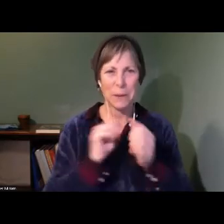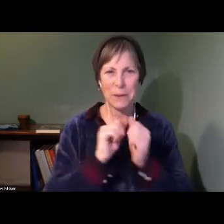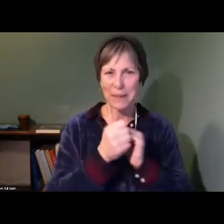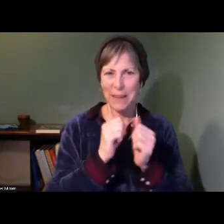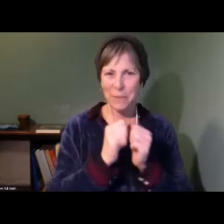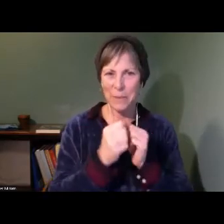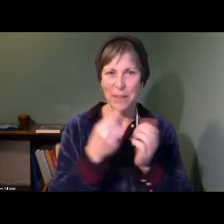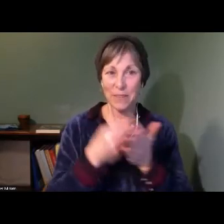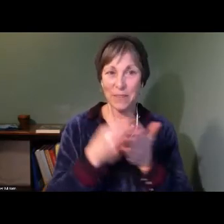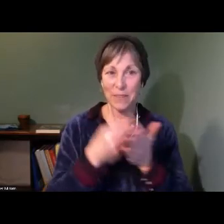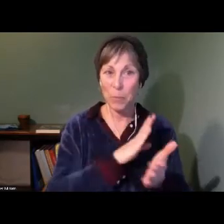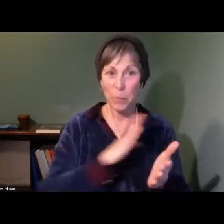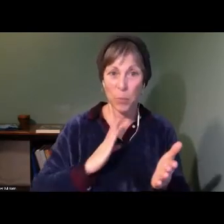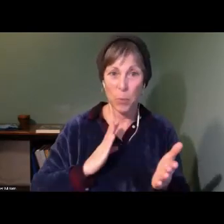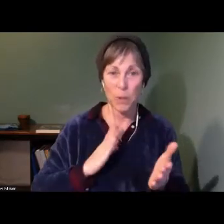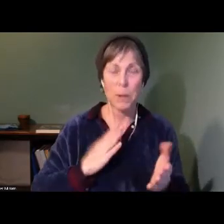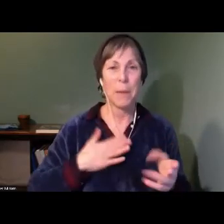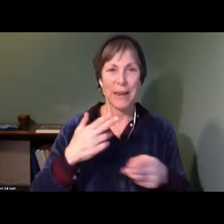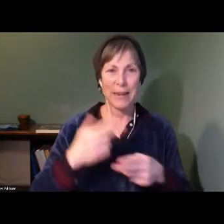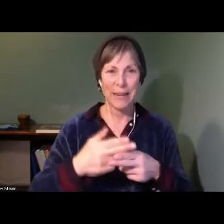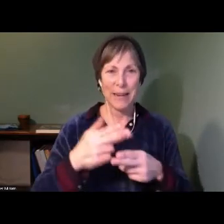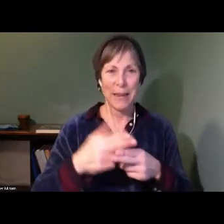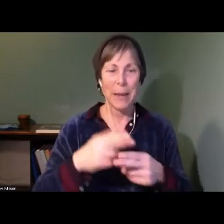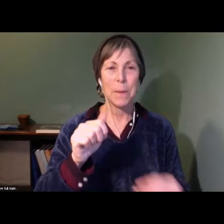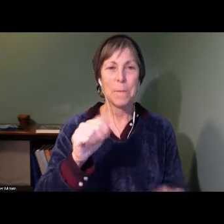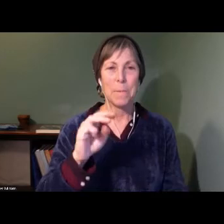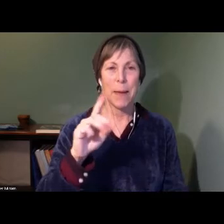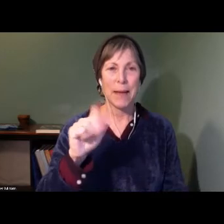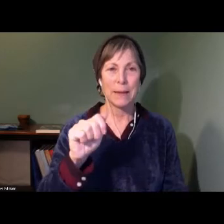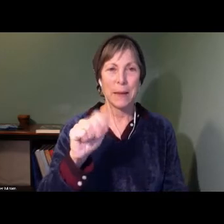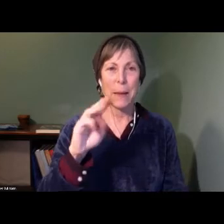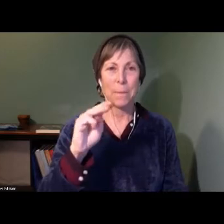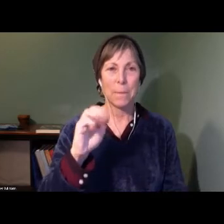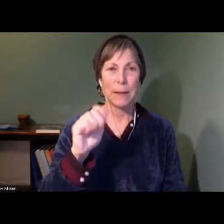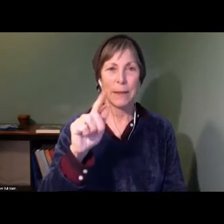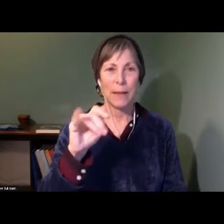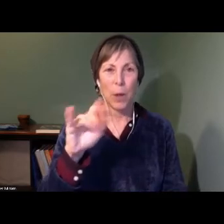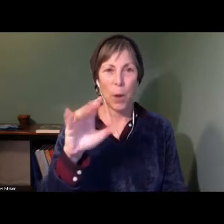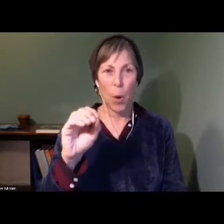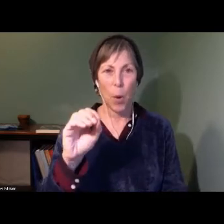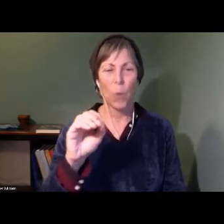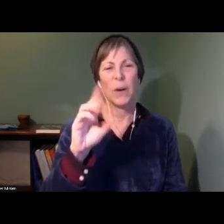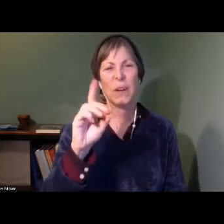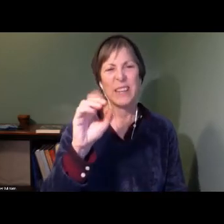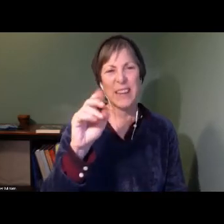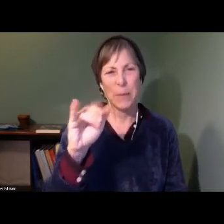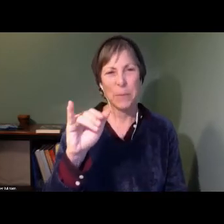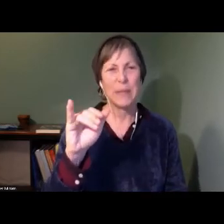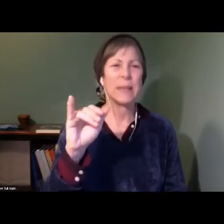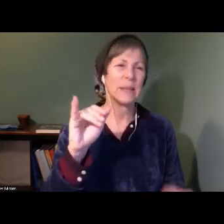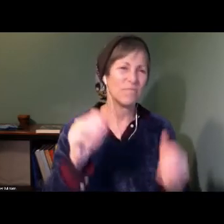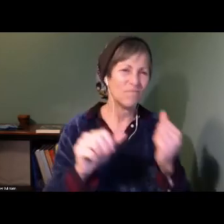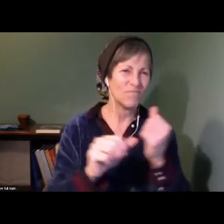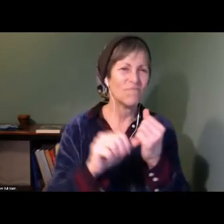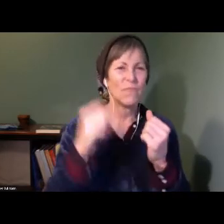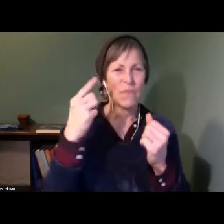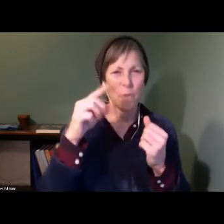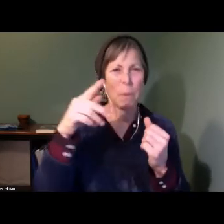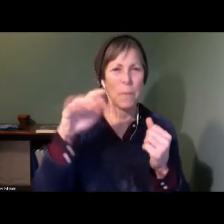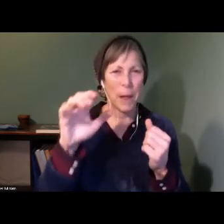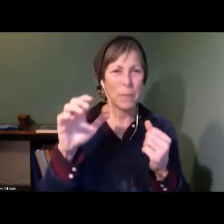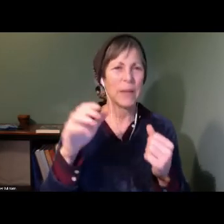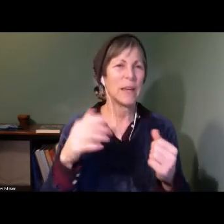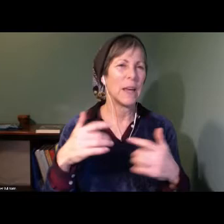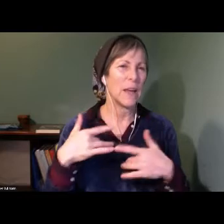My name is Amanda Melillo and I'm the Deputy Director of Public Affairs at the Campaign Finance Board. I use she her pronouns.